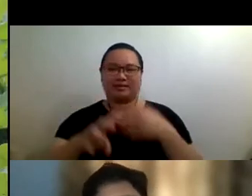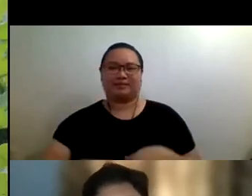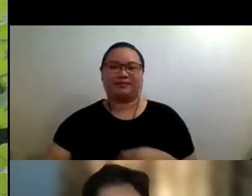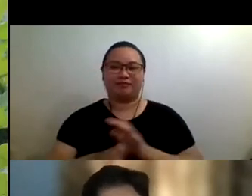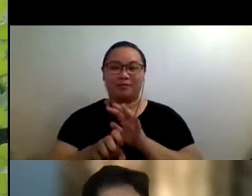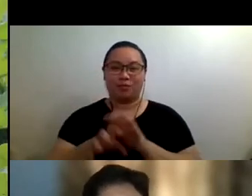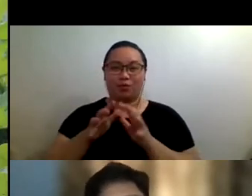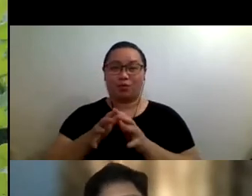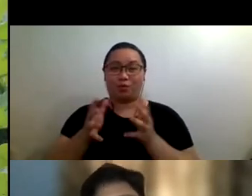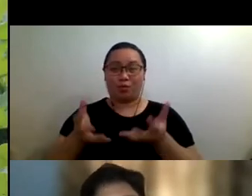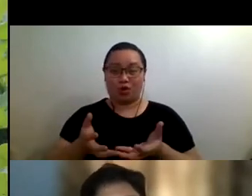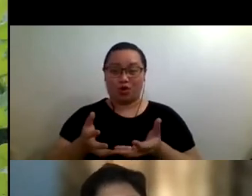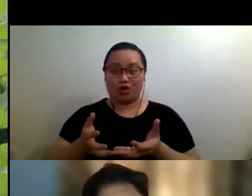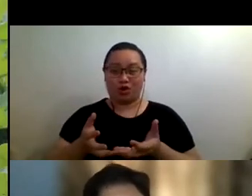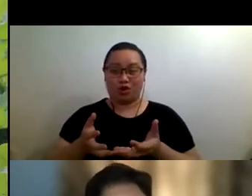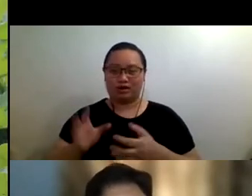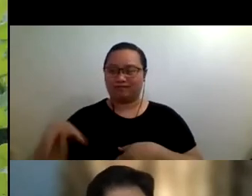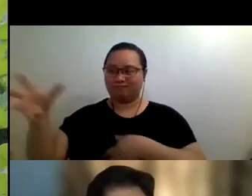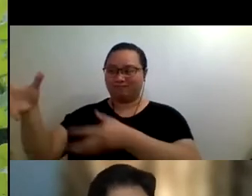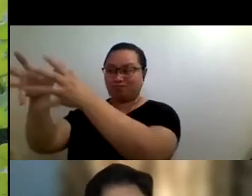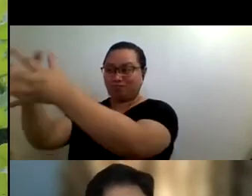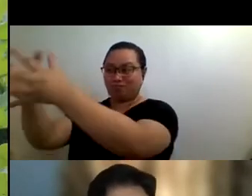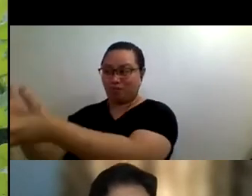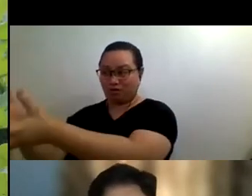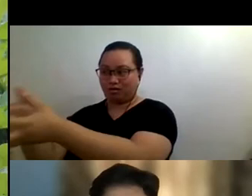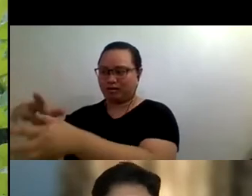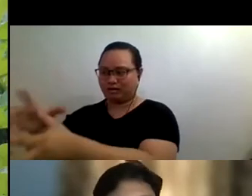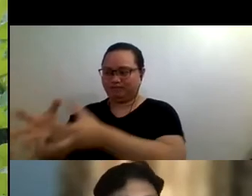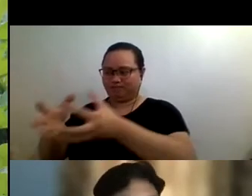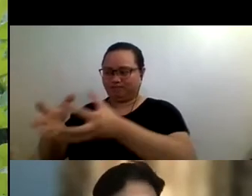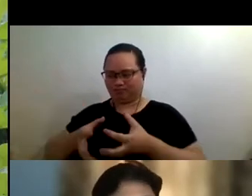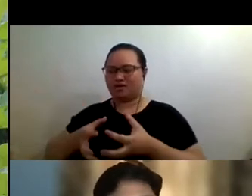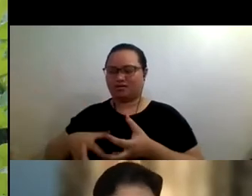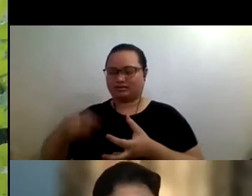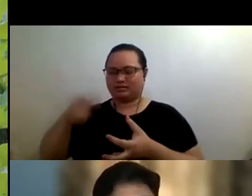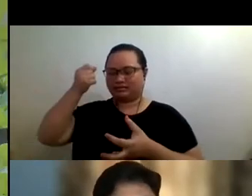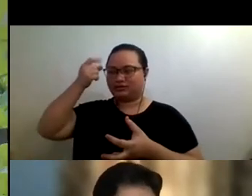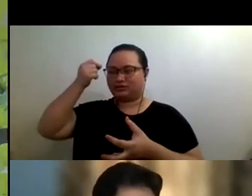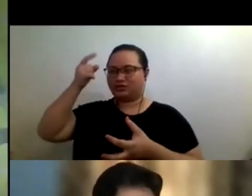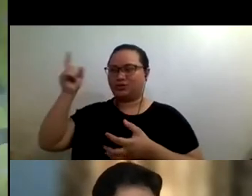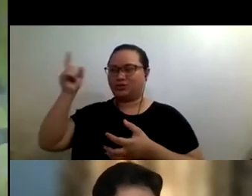someone else. You feel how others feel. So another story of failure.